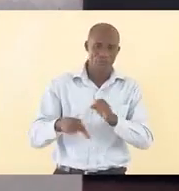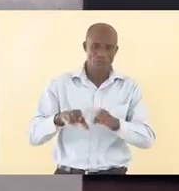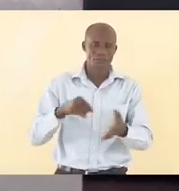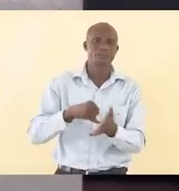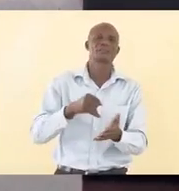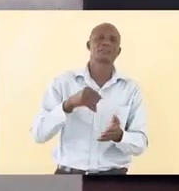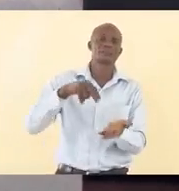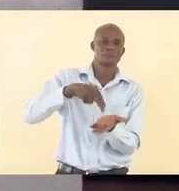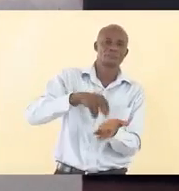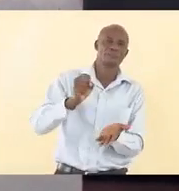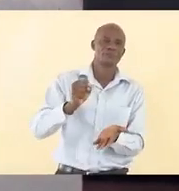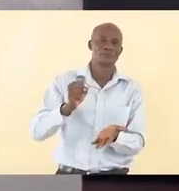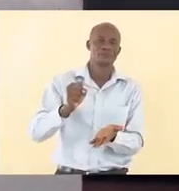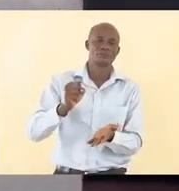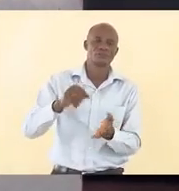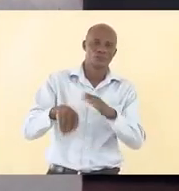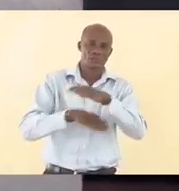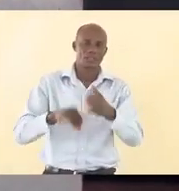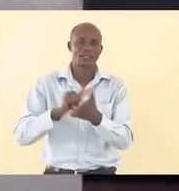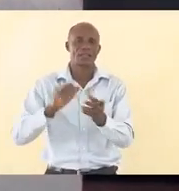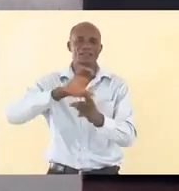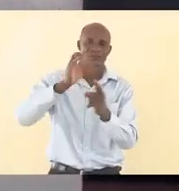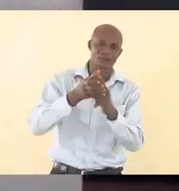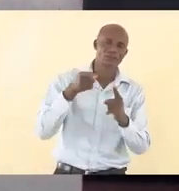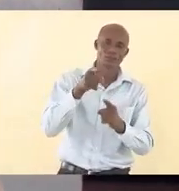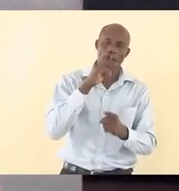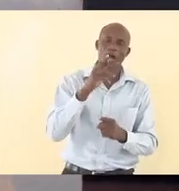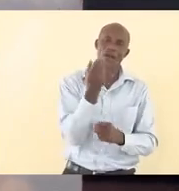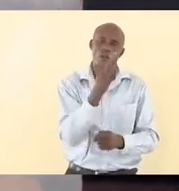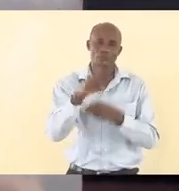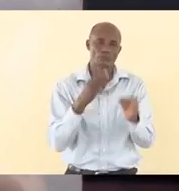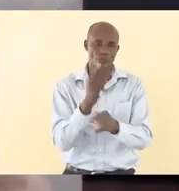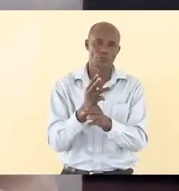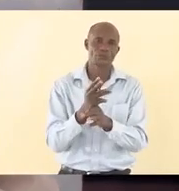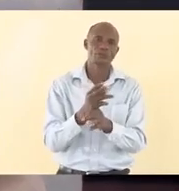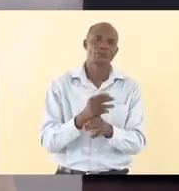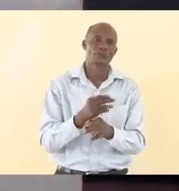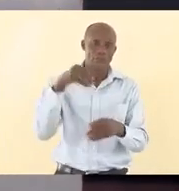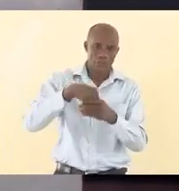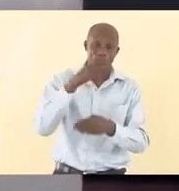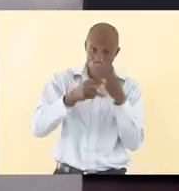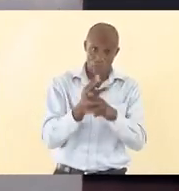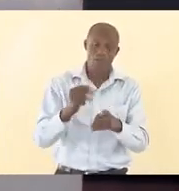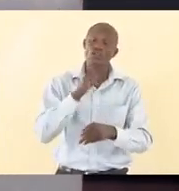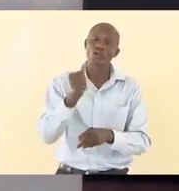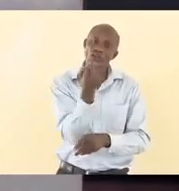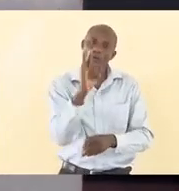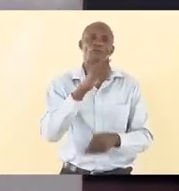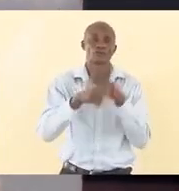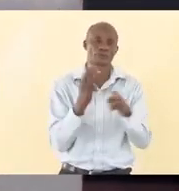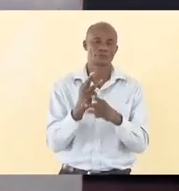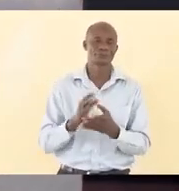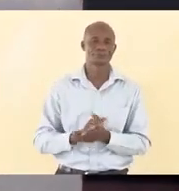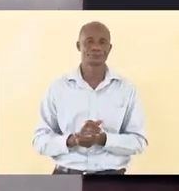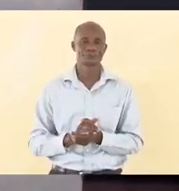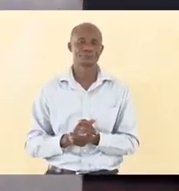What does it mean under those circumstances that you are in the world, you are not of the world? Right? In a country where you